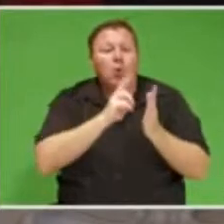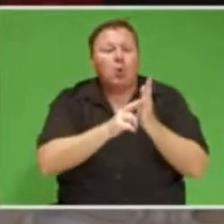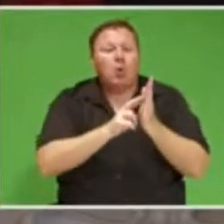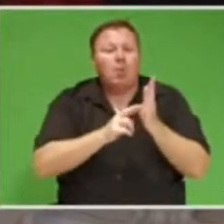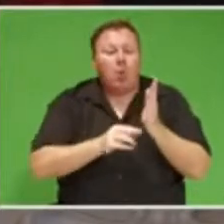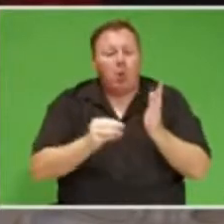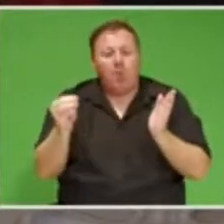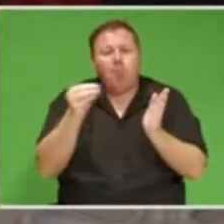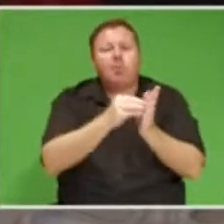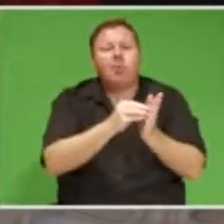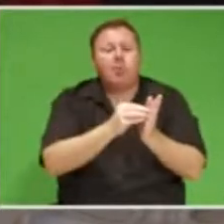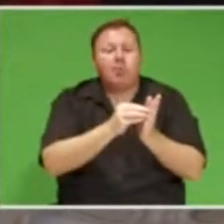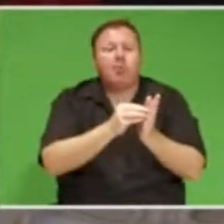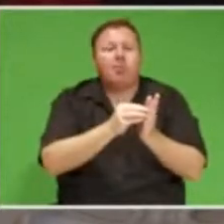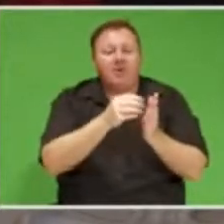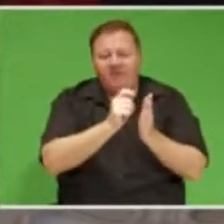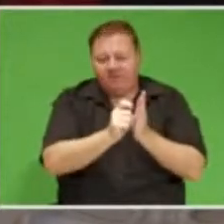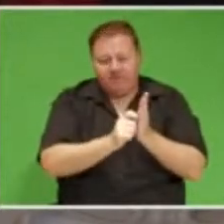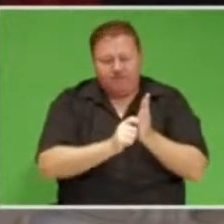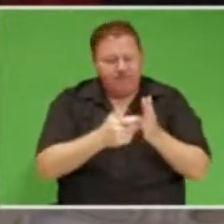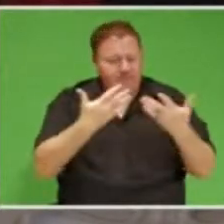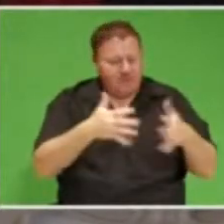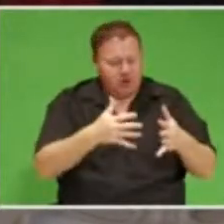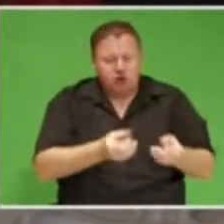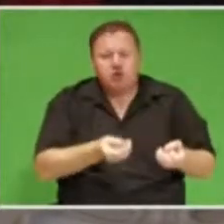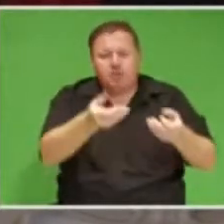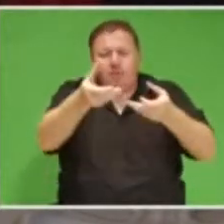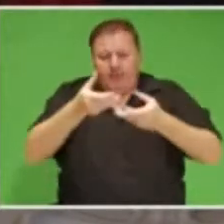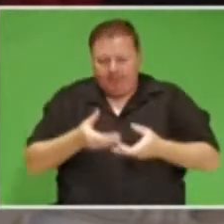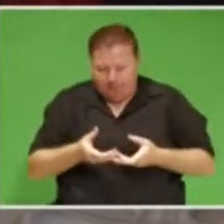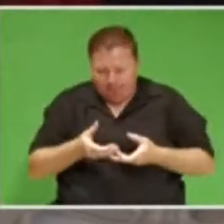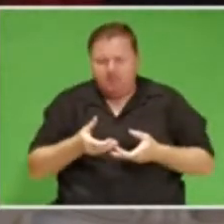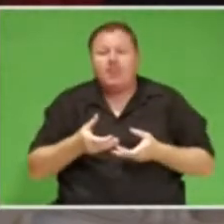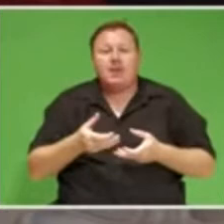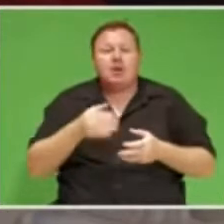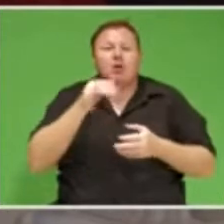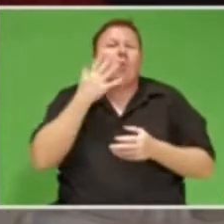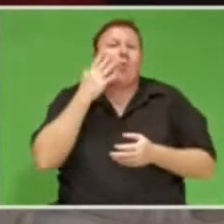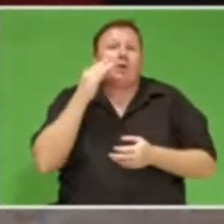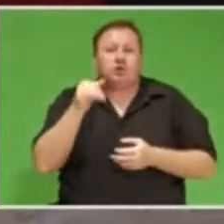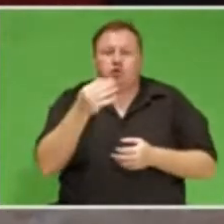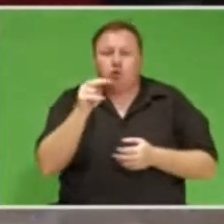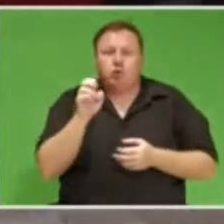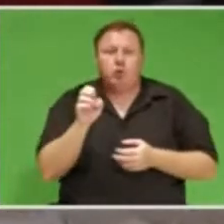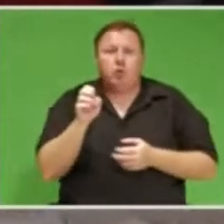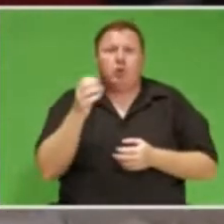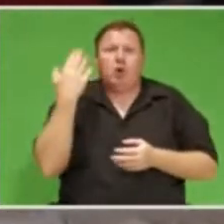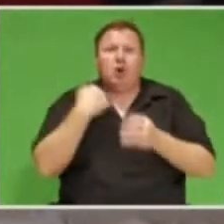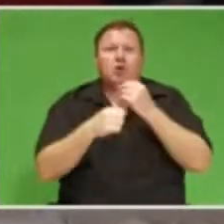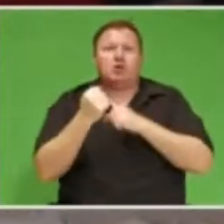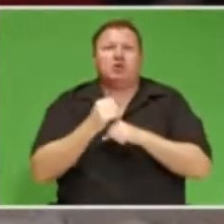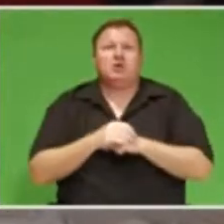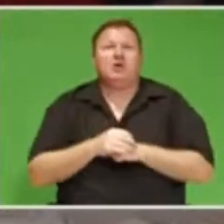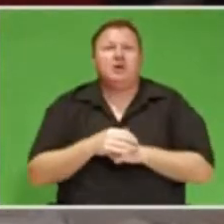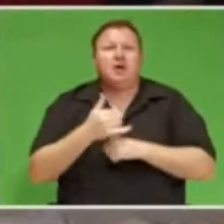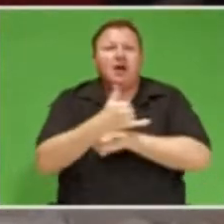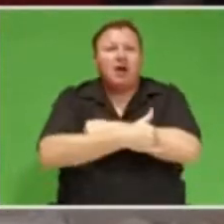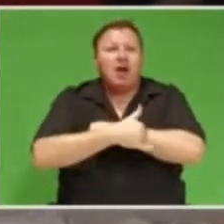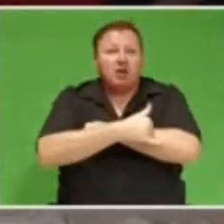its report in June last year. As a country, We owe Chief Justice Zondo,